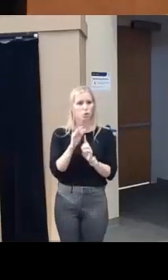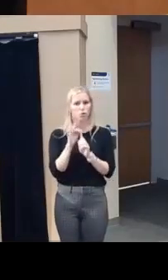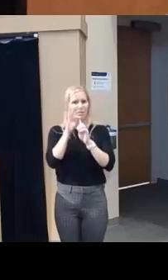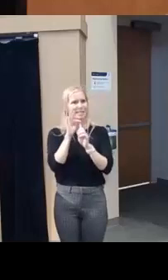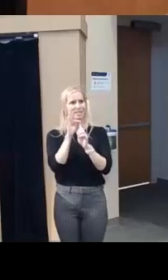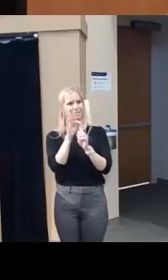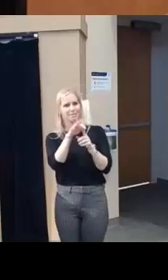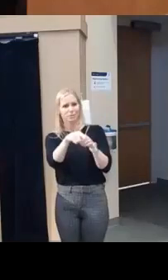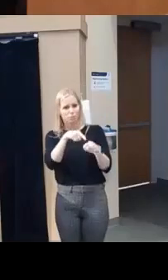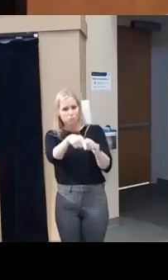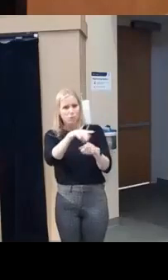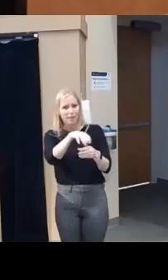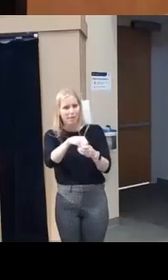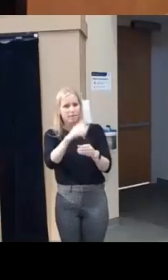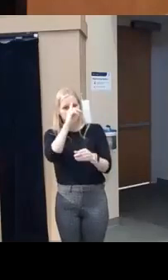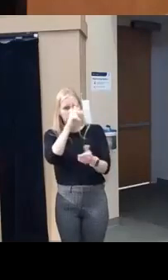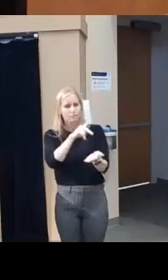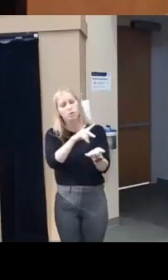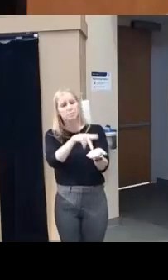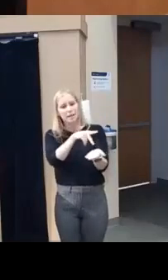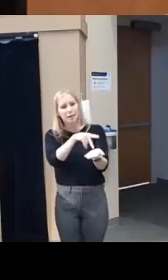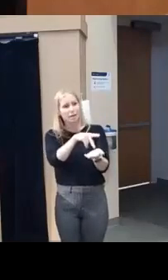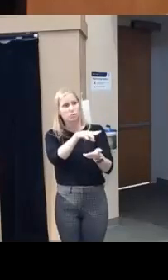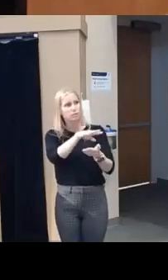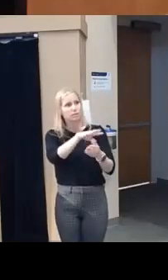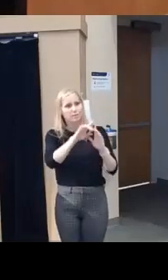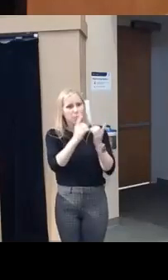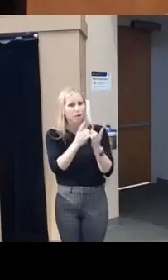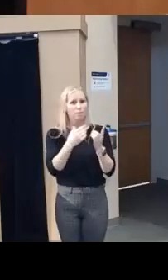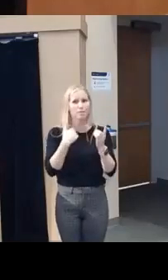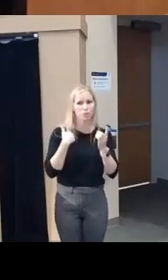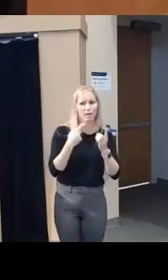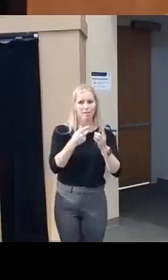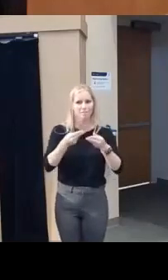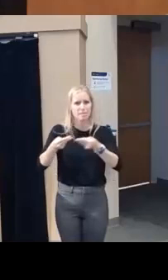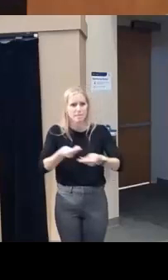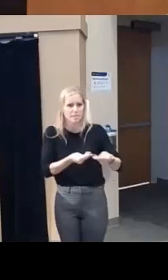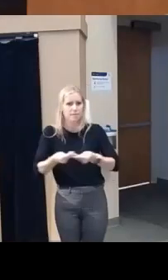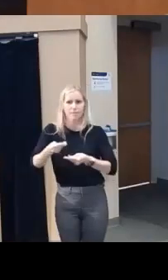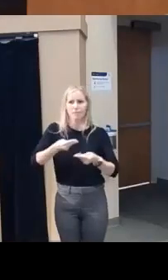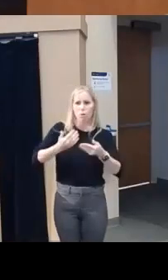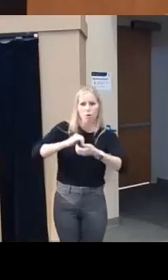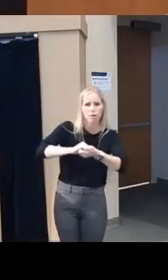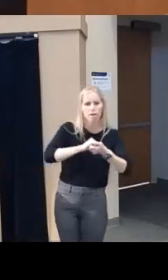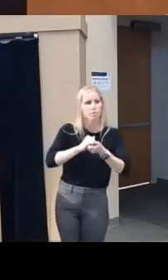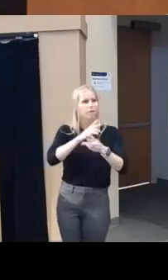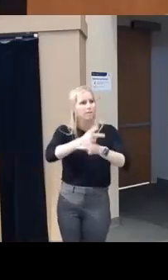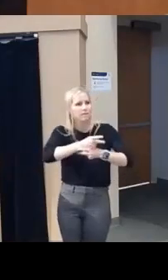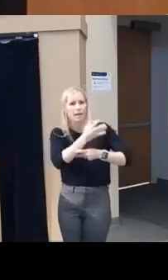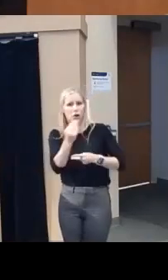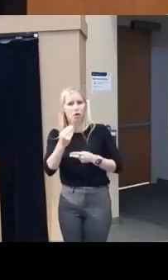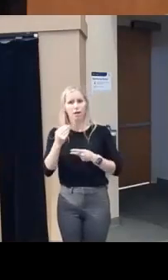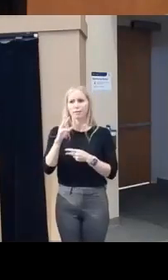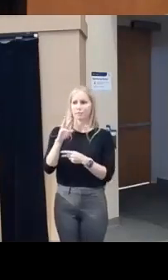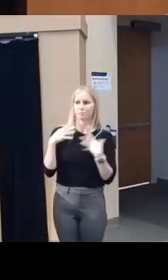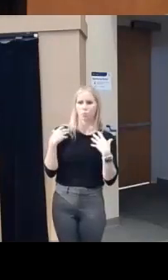where we have strengths in med psych, strengths in consultation liaison, strengths in collaborative care and wellness. And addiction psychiatry is